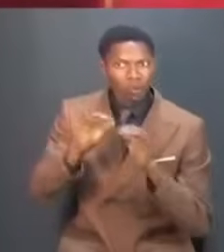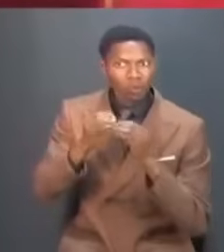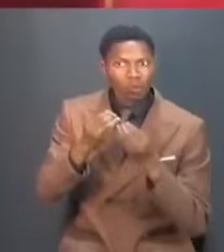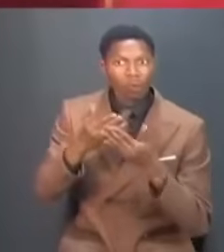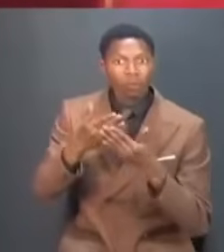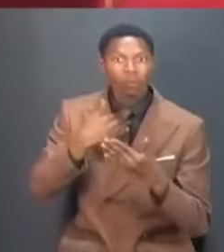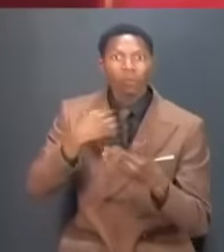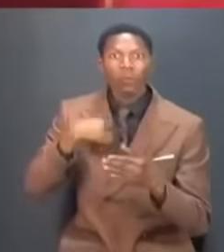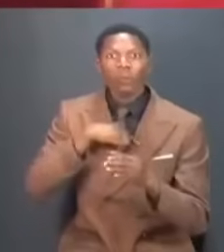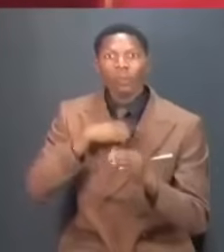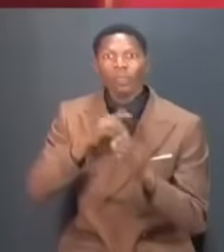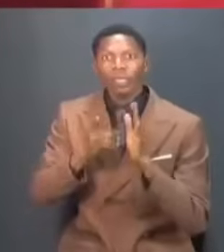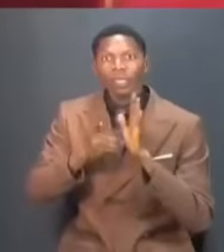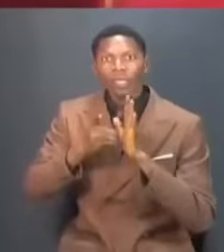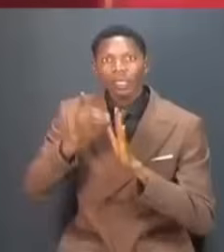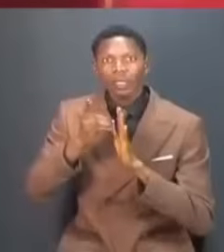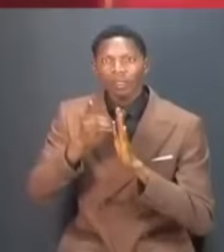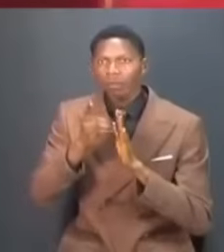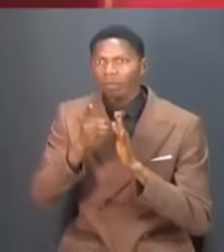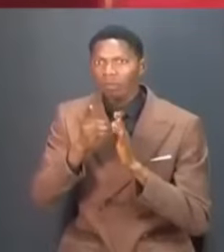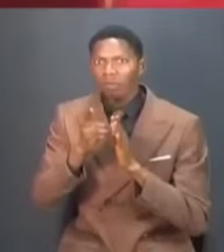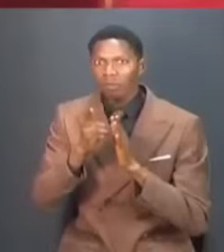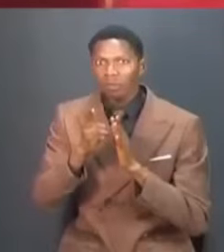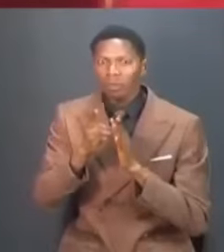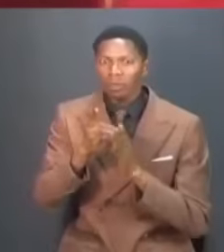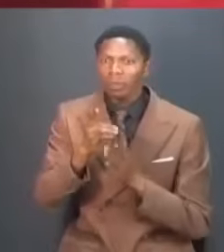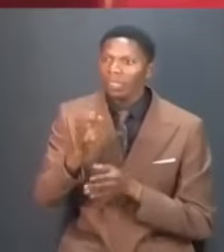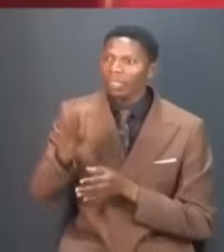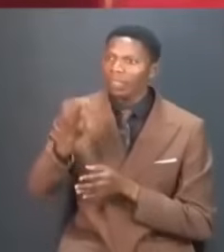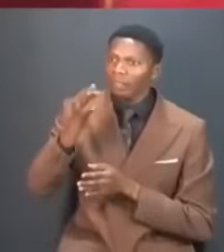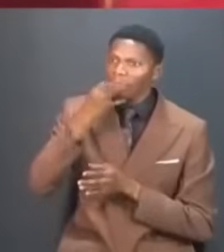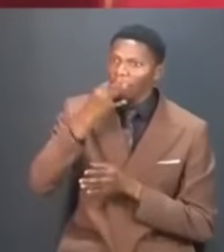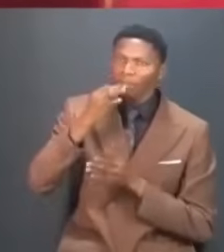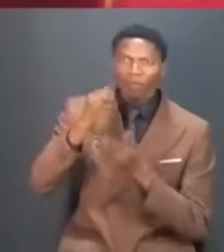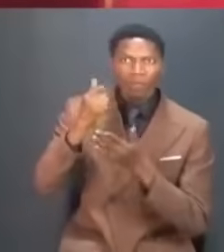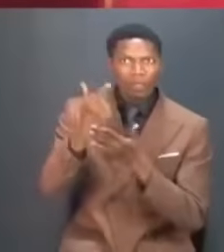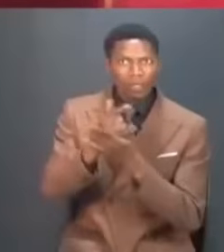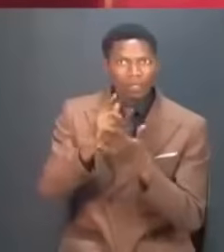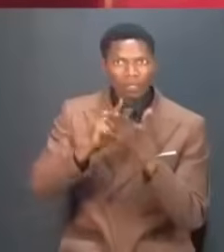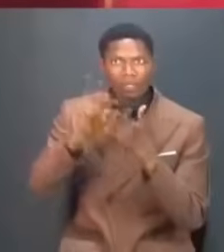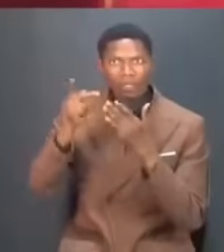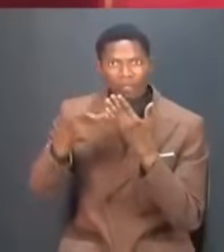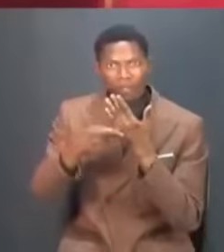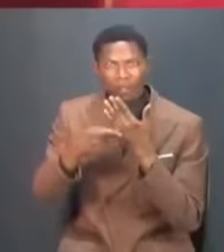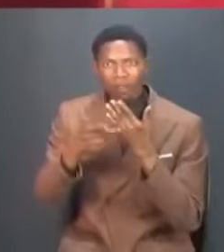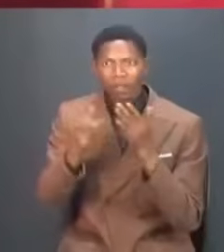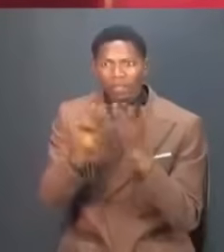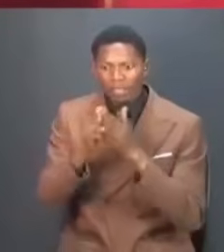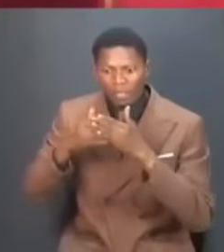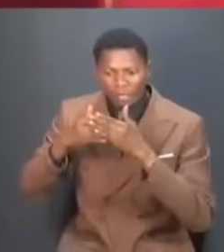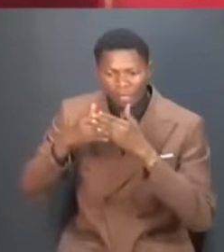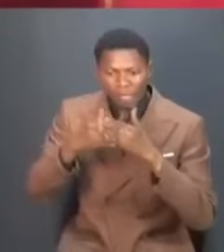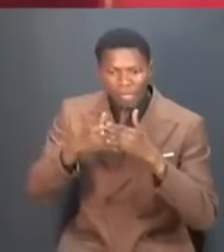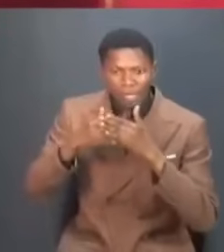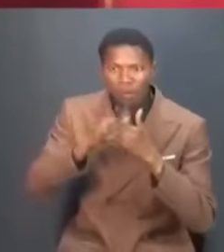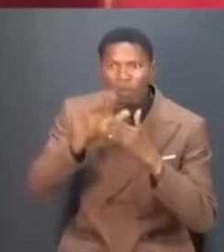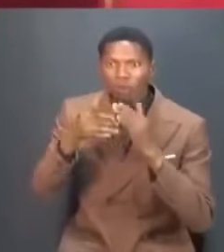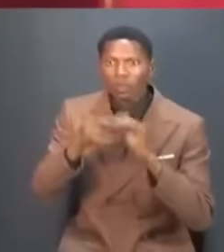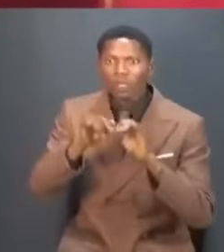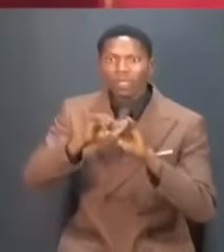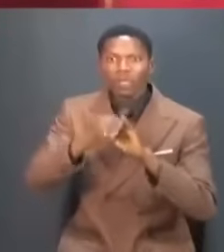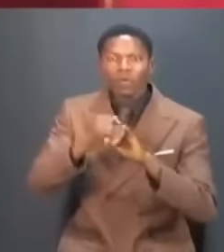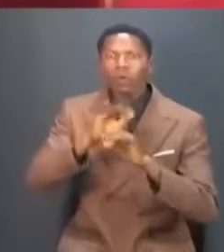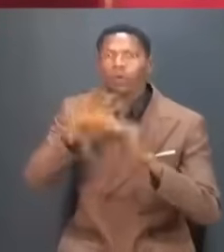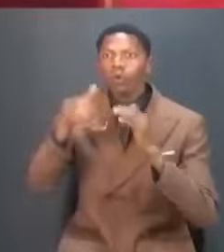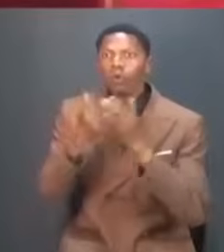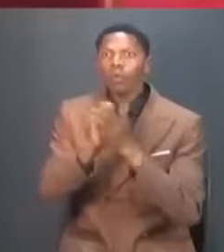developed the Feed Ghana program document, which guides the implementation of all the programs we